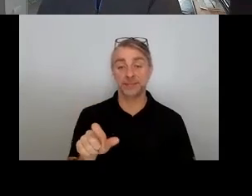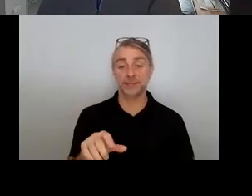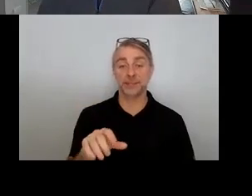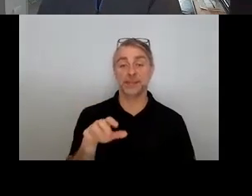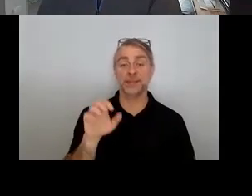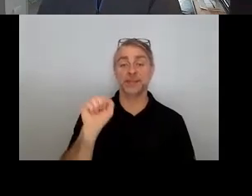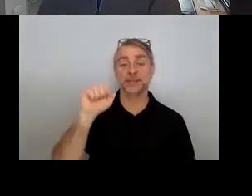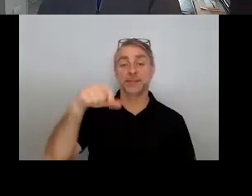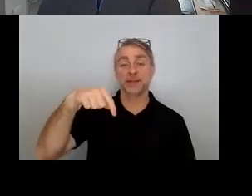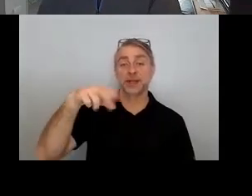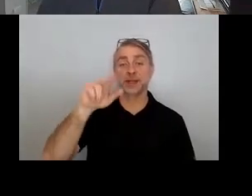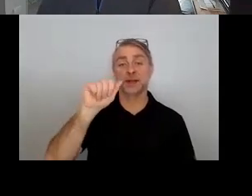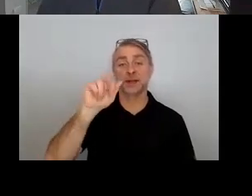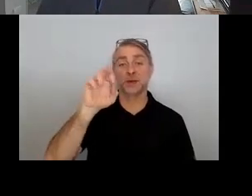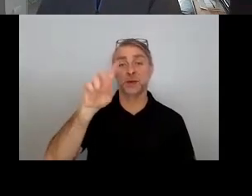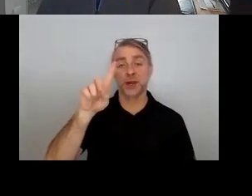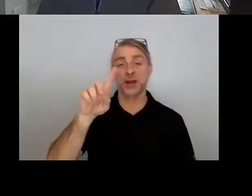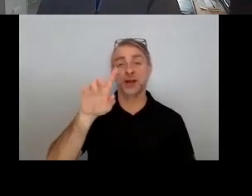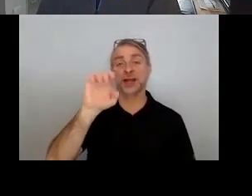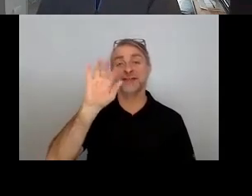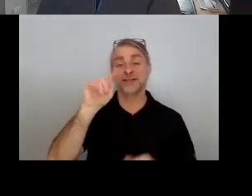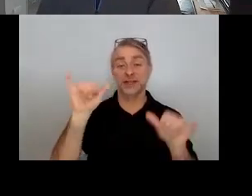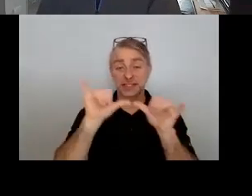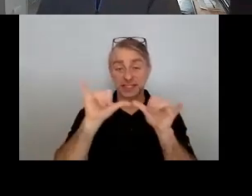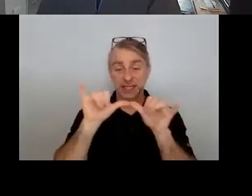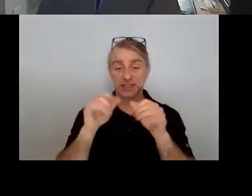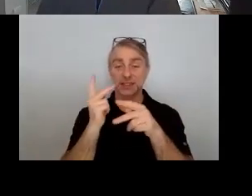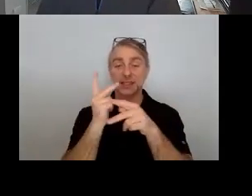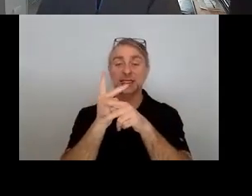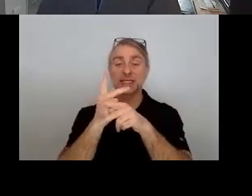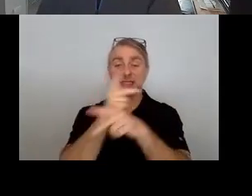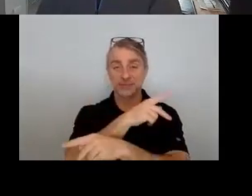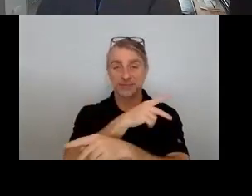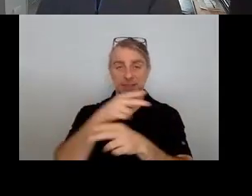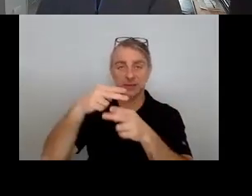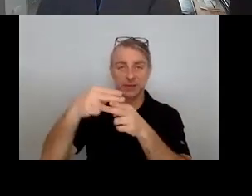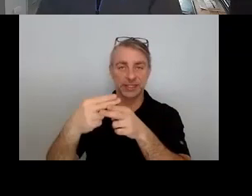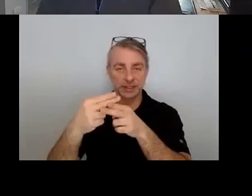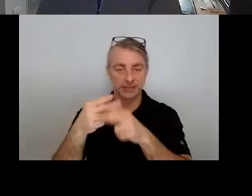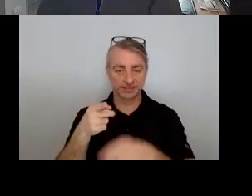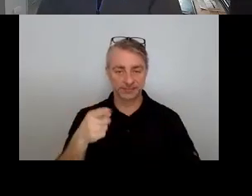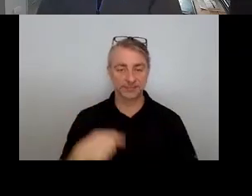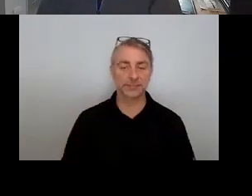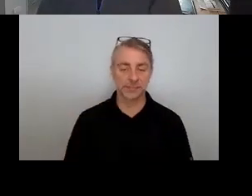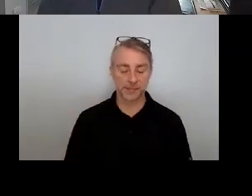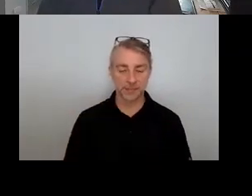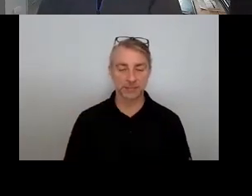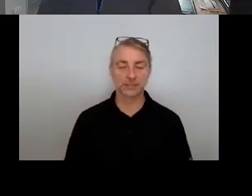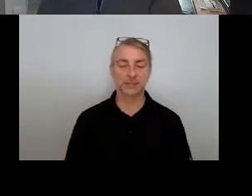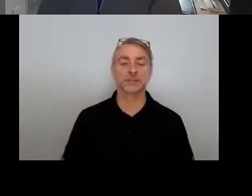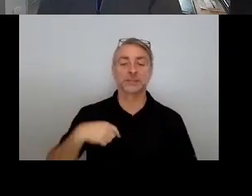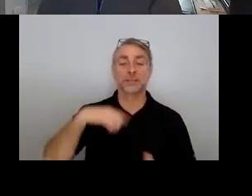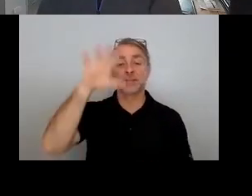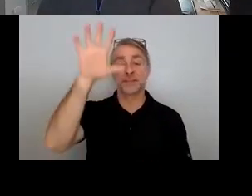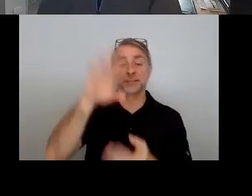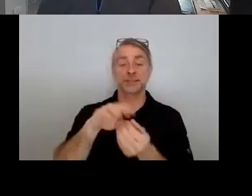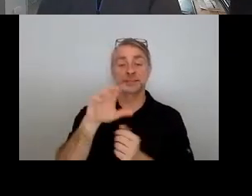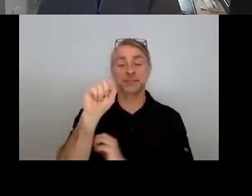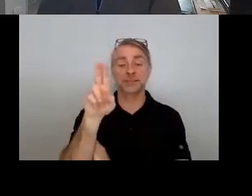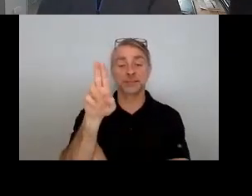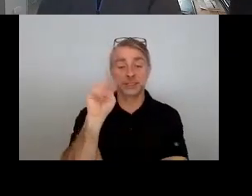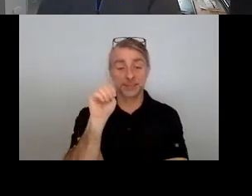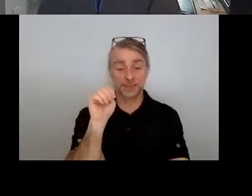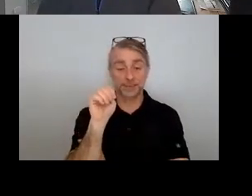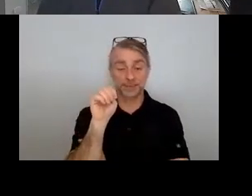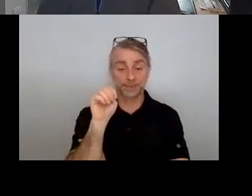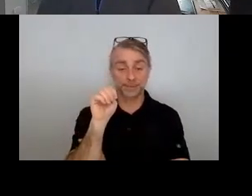effect sizes times the weights, our fixed effects weights in this case. If we sum those up, and we have